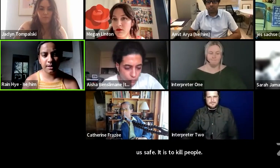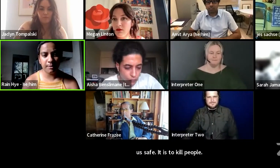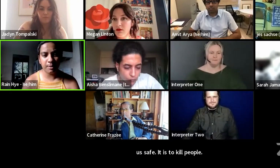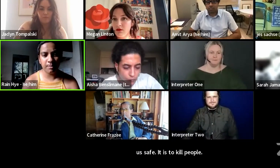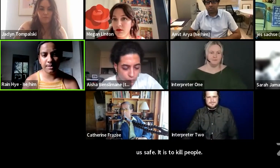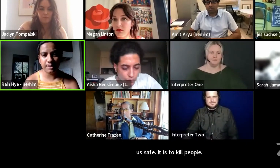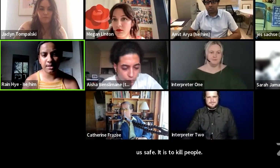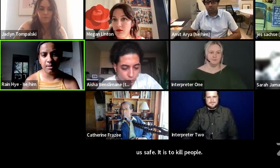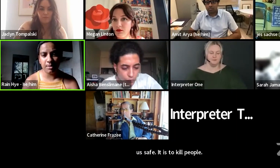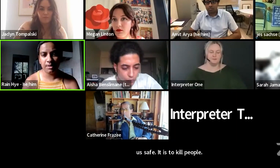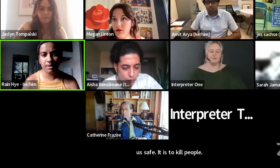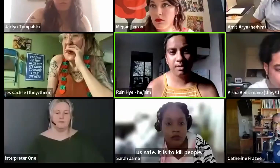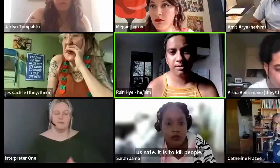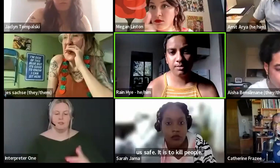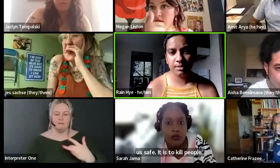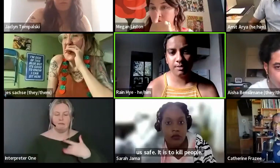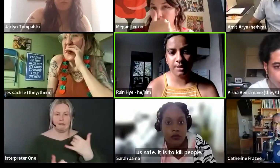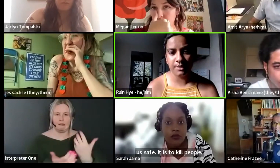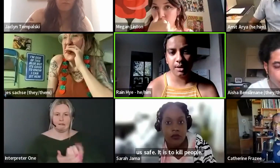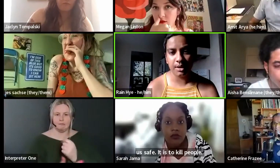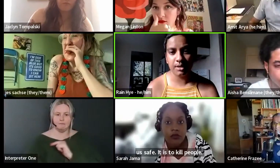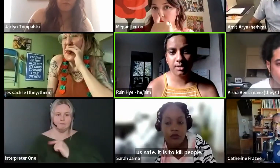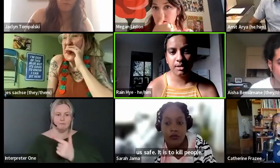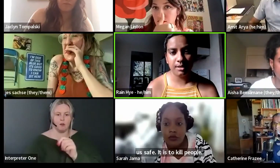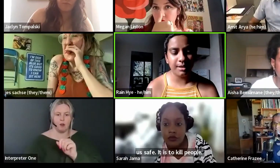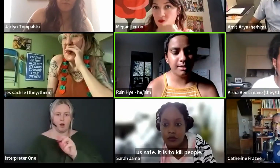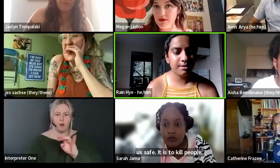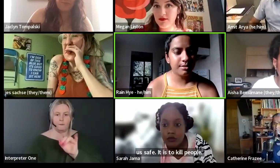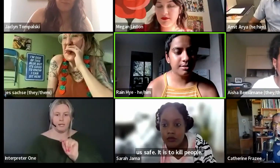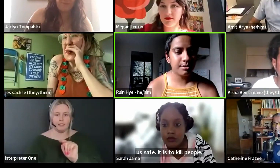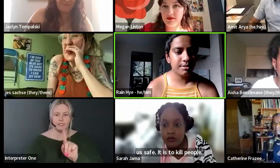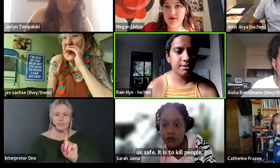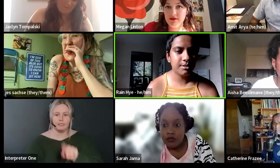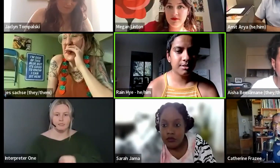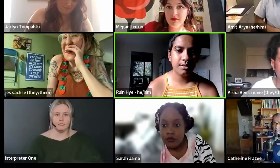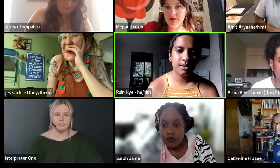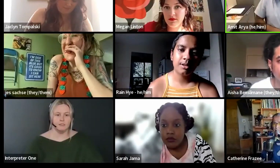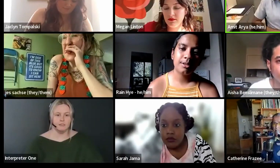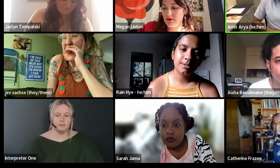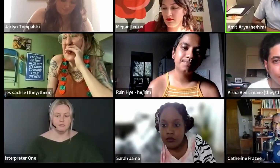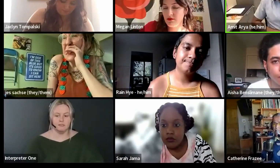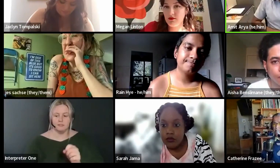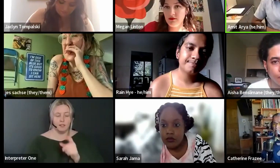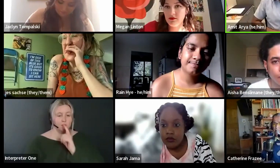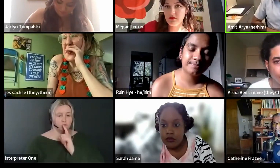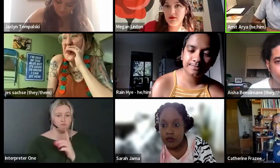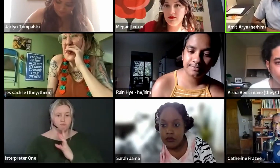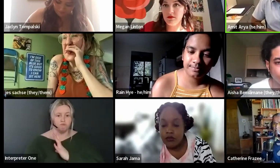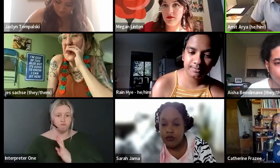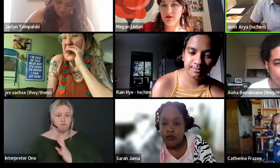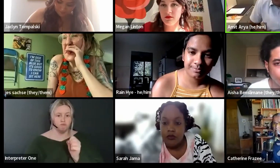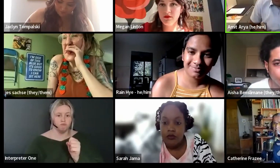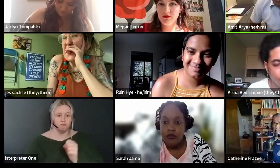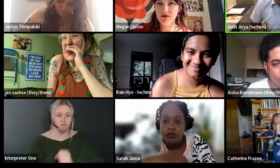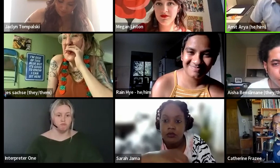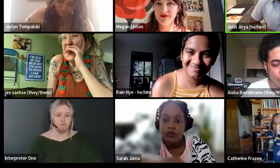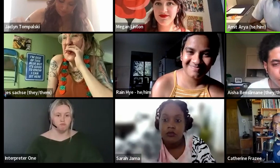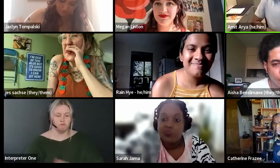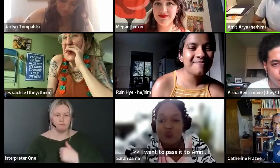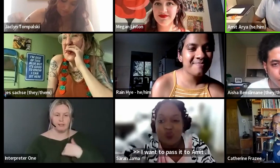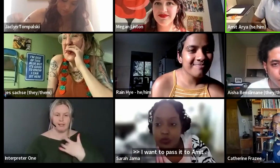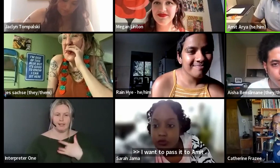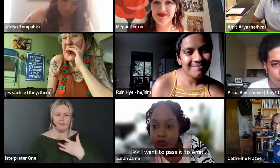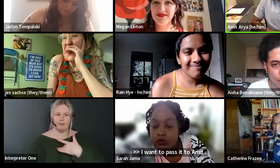I feel like I want to pass it to Amit, if that's okay. Yeah. Yeah, no problem. I kind of felt like I